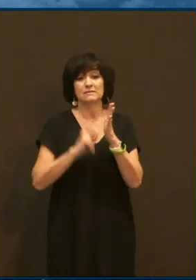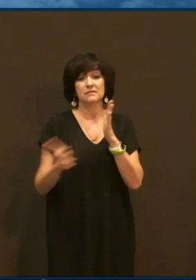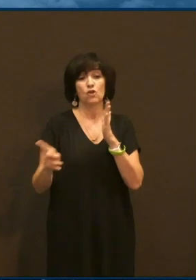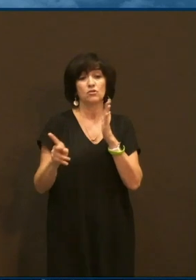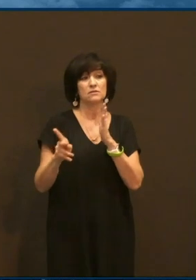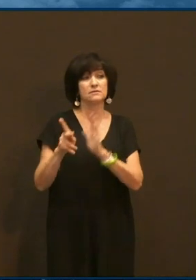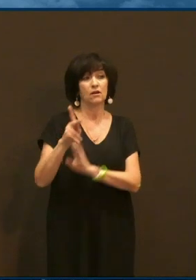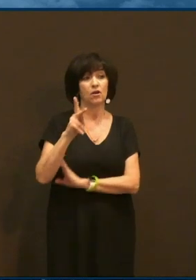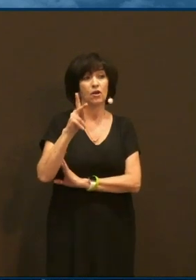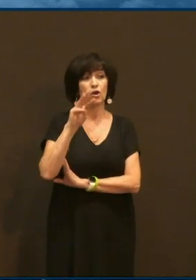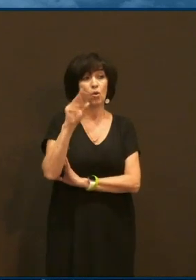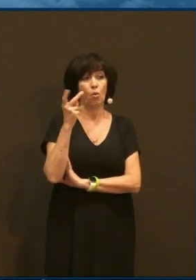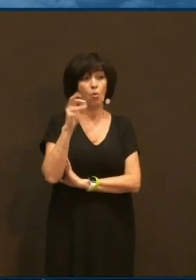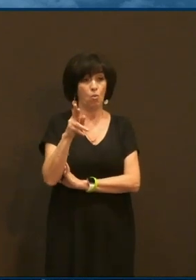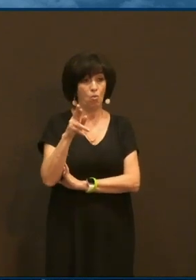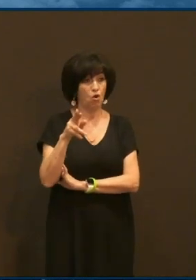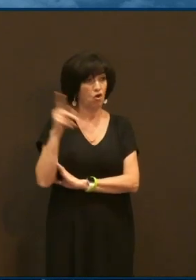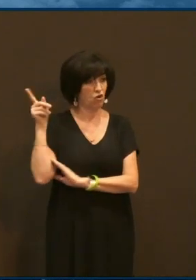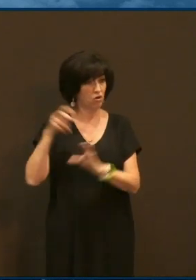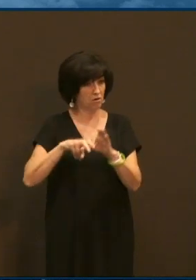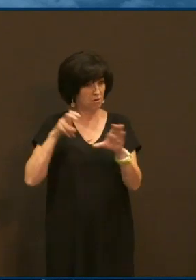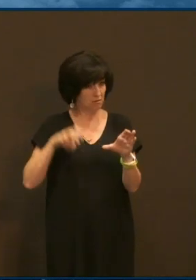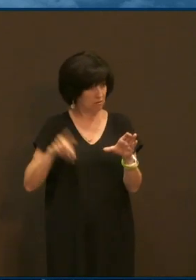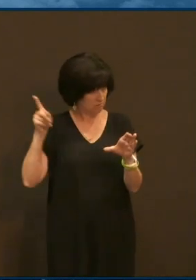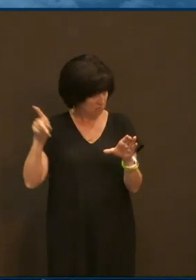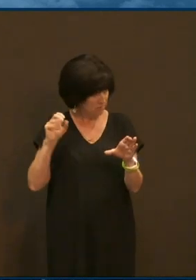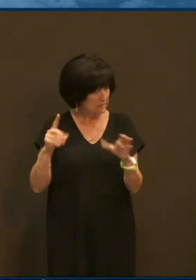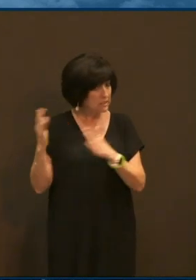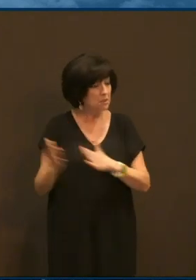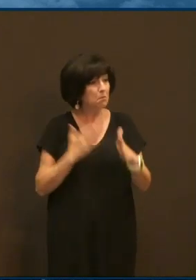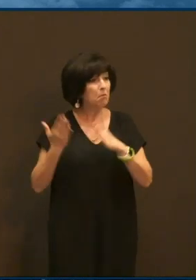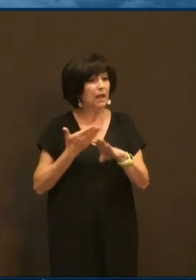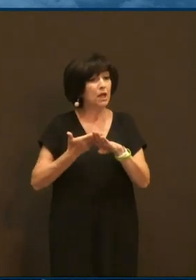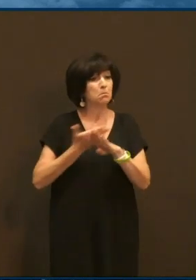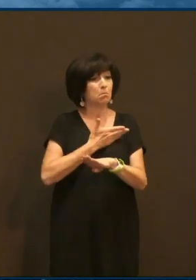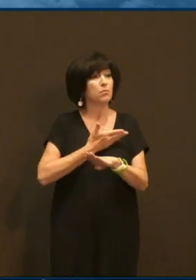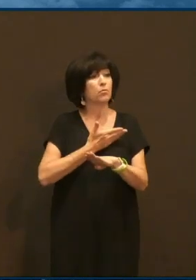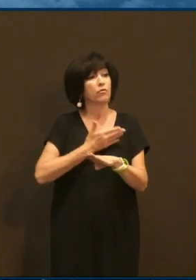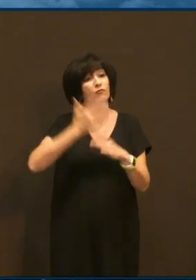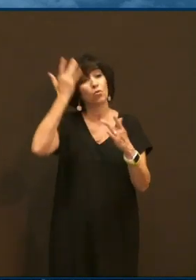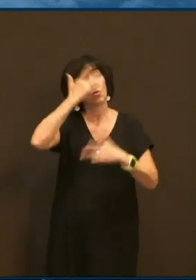told you that she was considering leaving the administration before the pandemic, or was this something that came up recently?